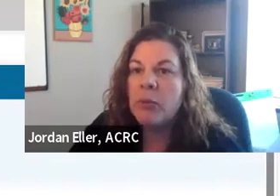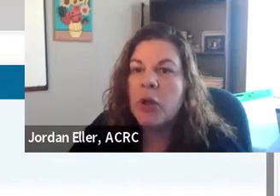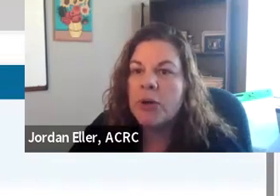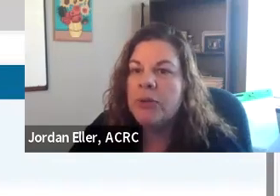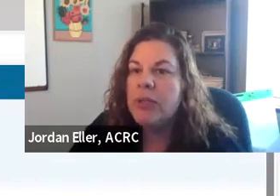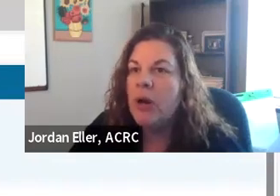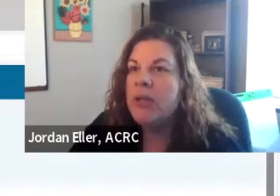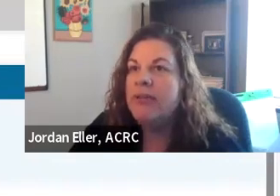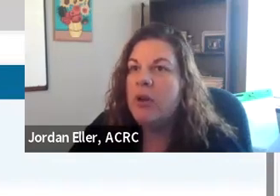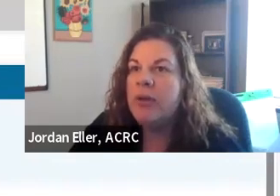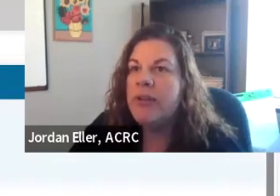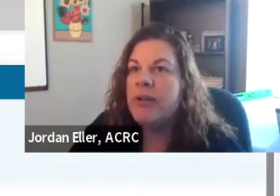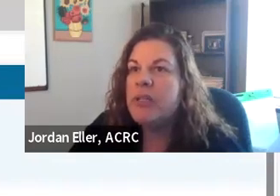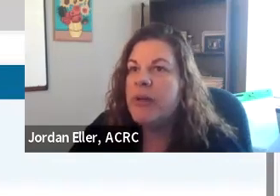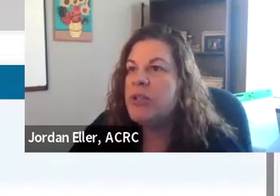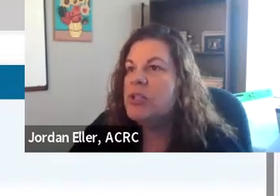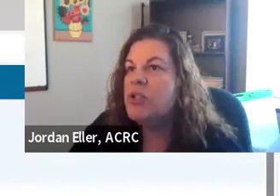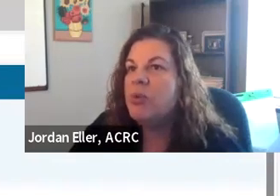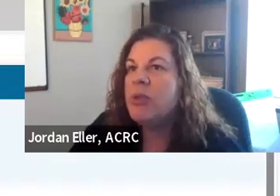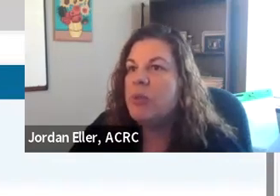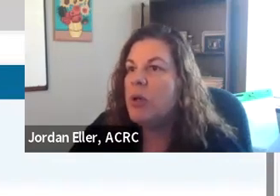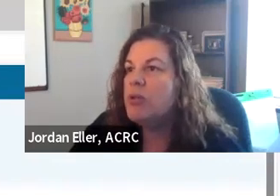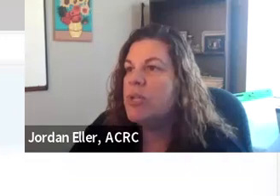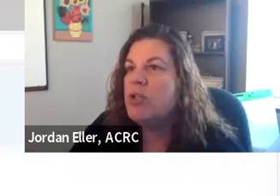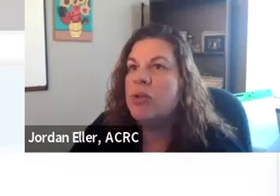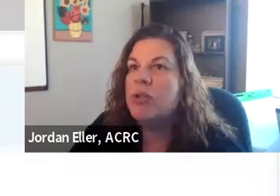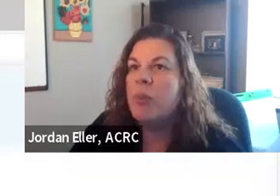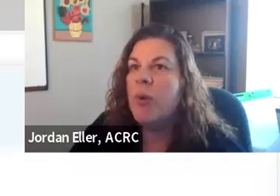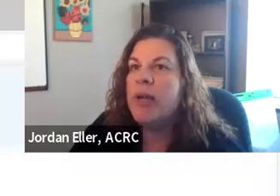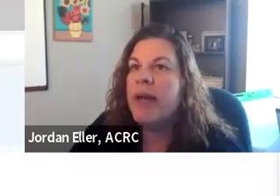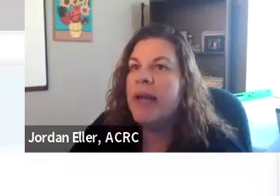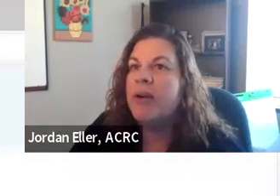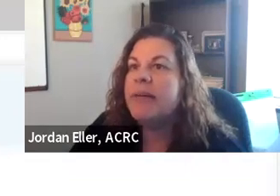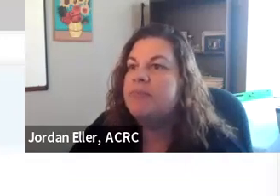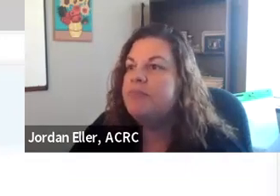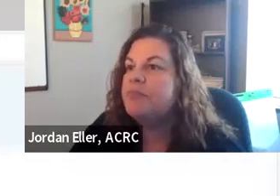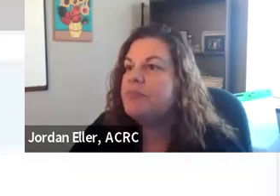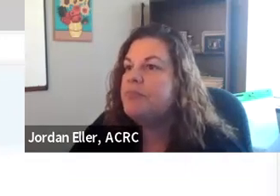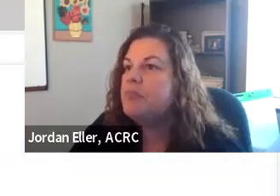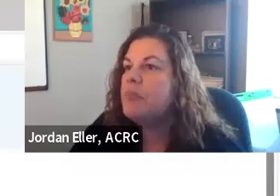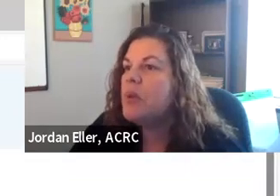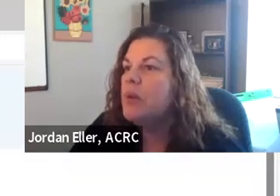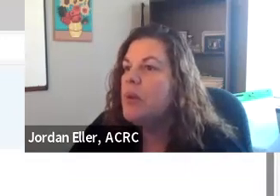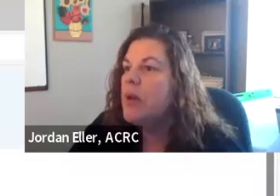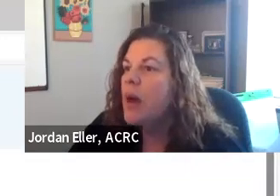to Michael Mercado, our deaf and hard of hearing specialist, should you want some consultation or support in that area.